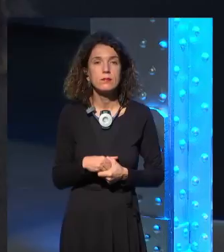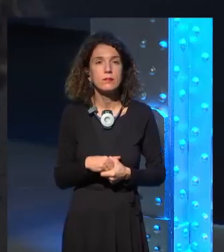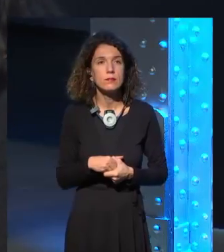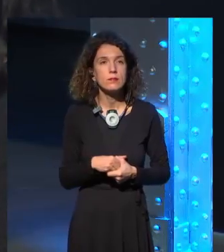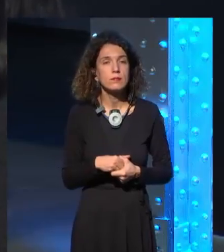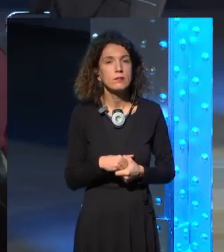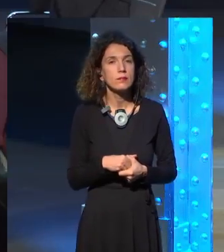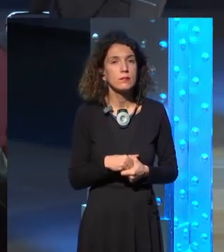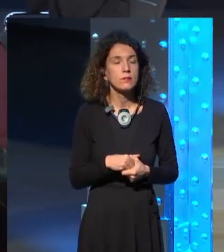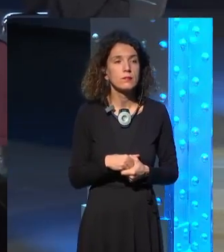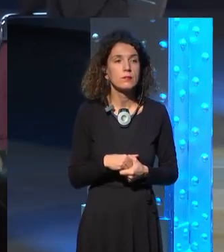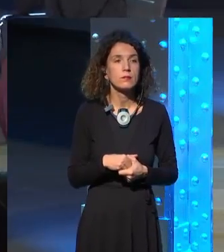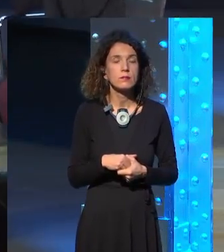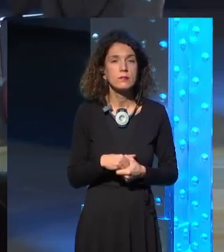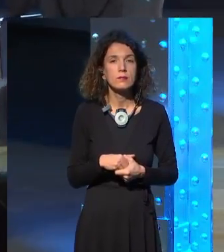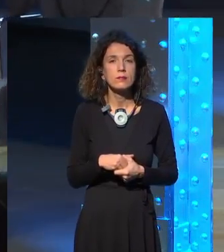No, I think it's very